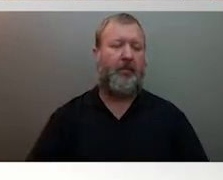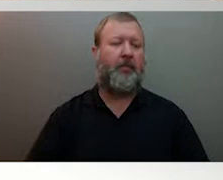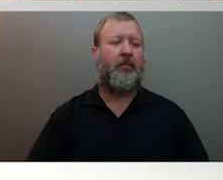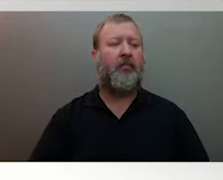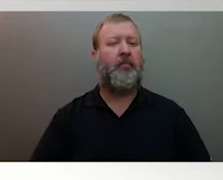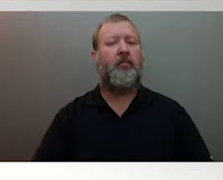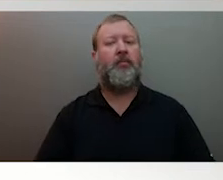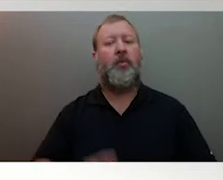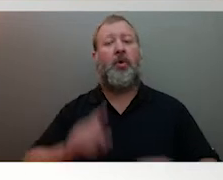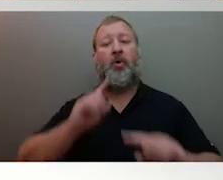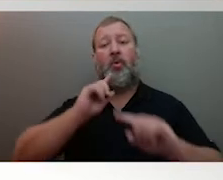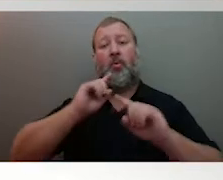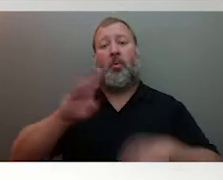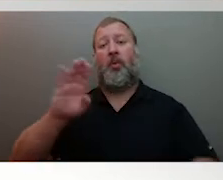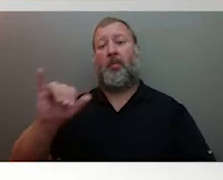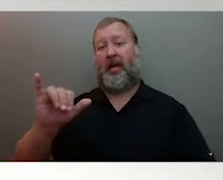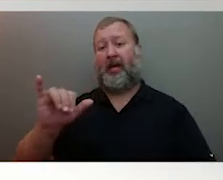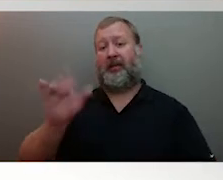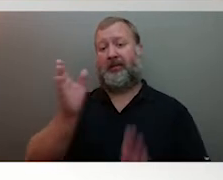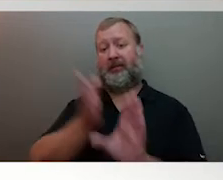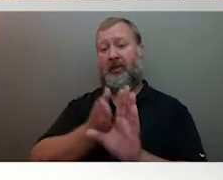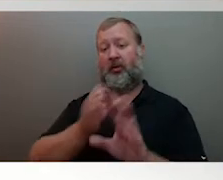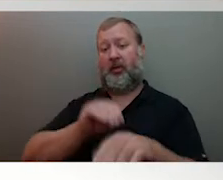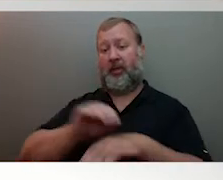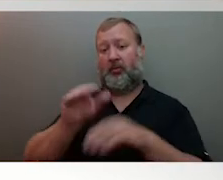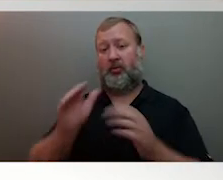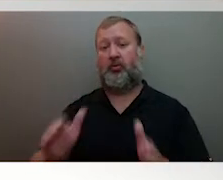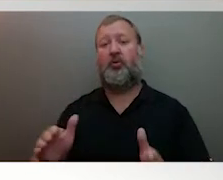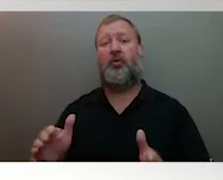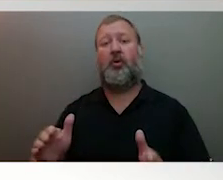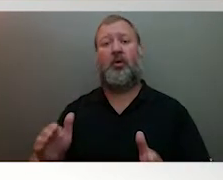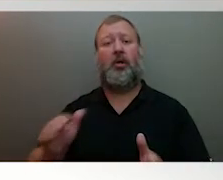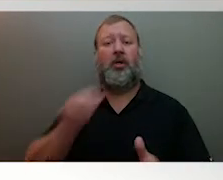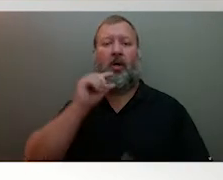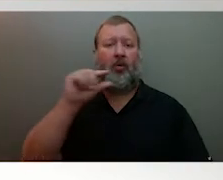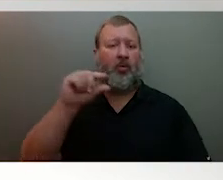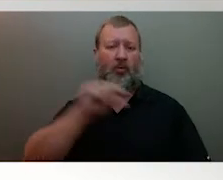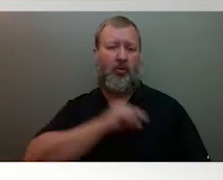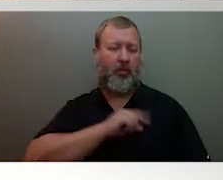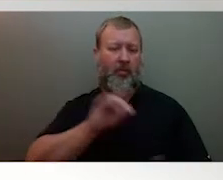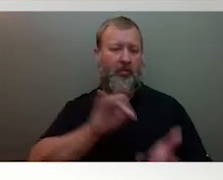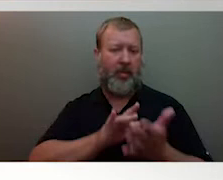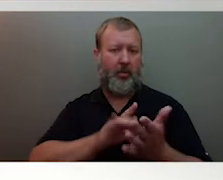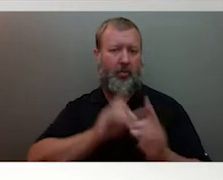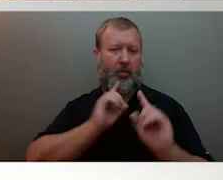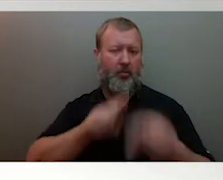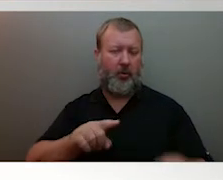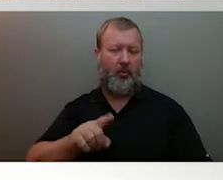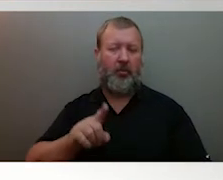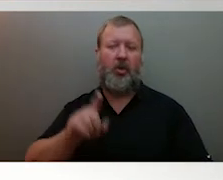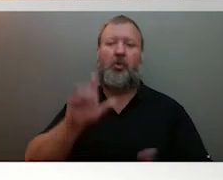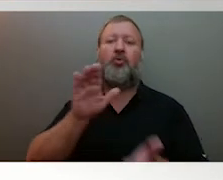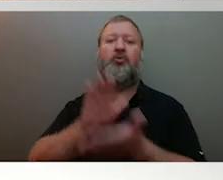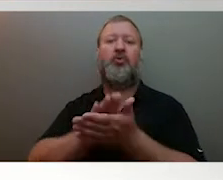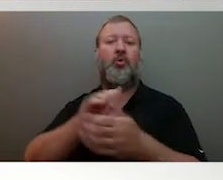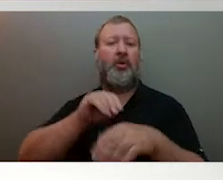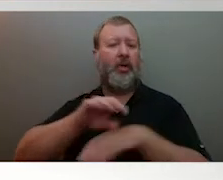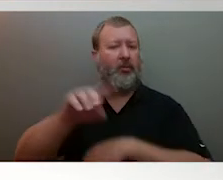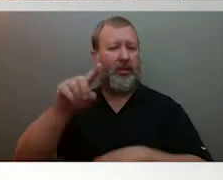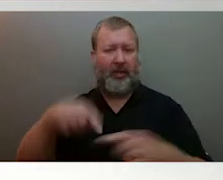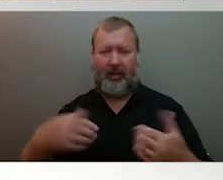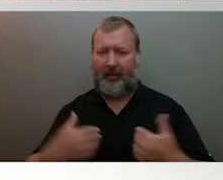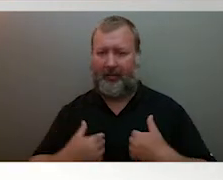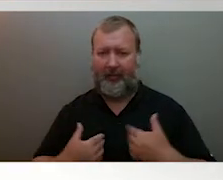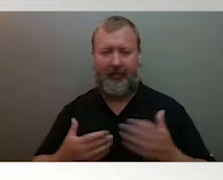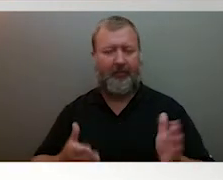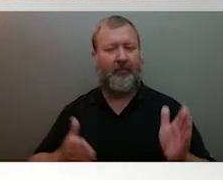psychologist or counselor does not qualify as a medical report. The school counselor can't give it,